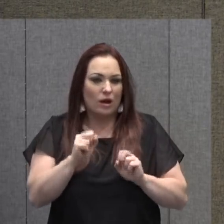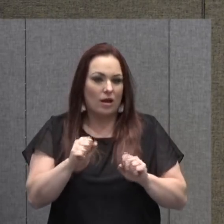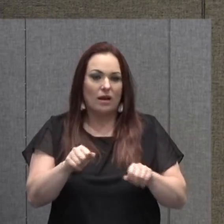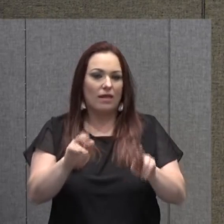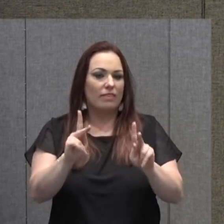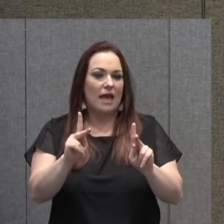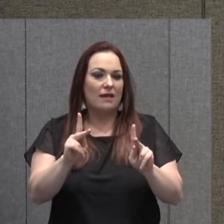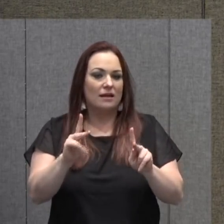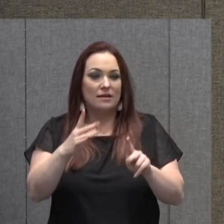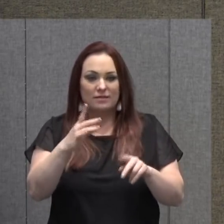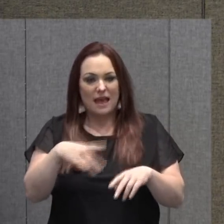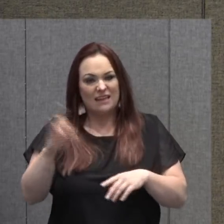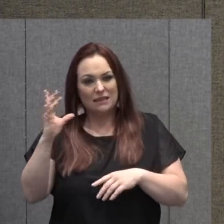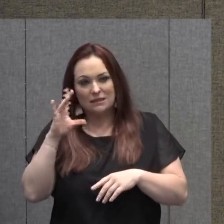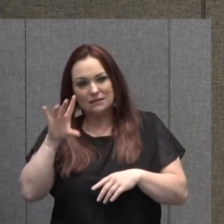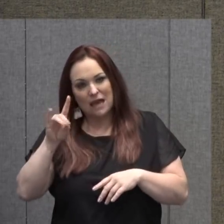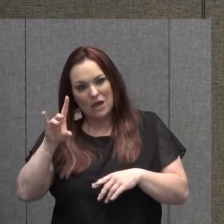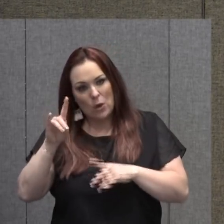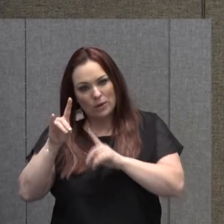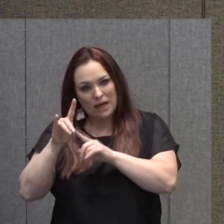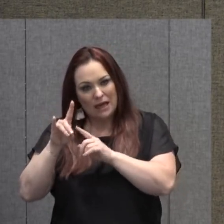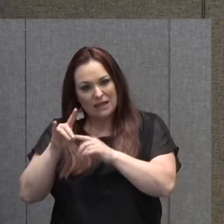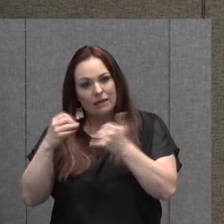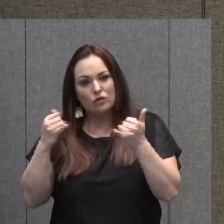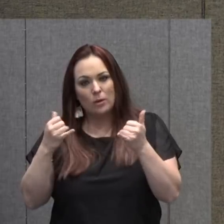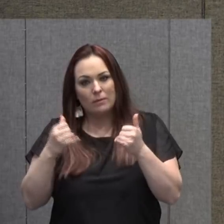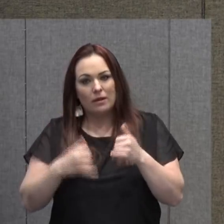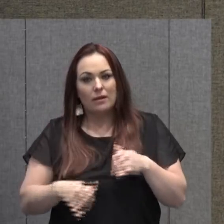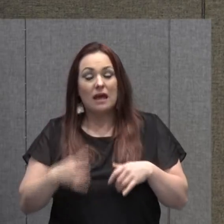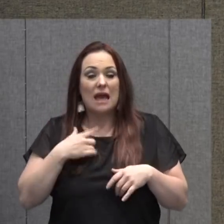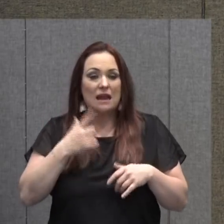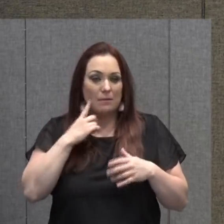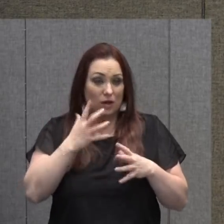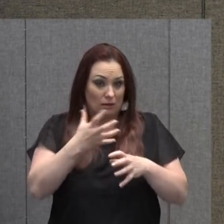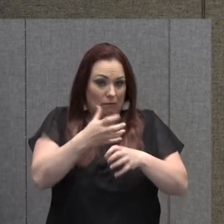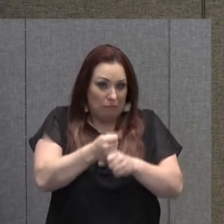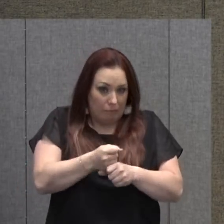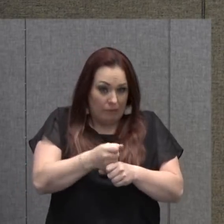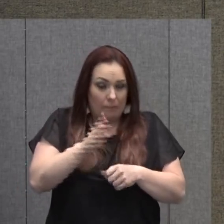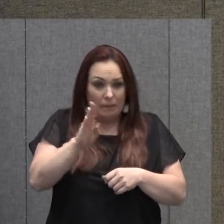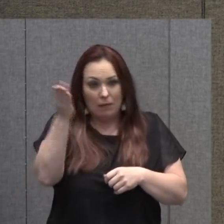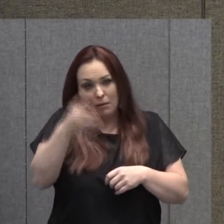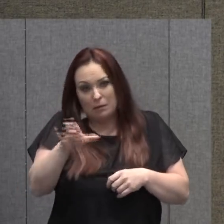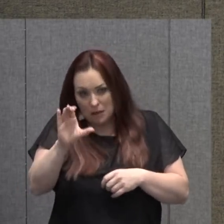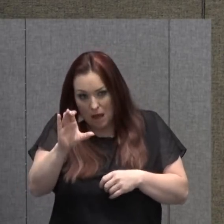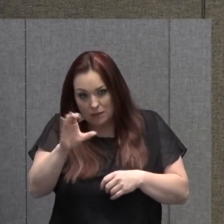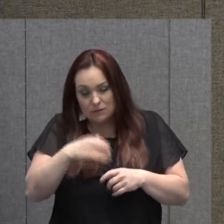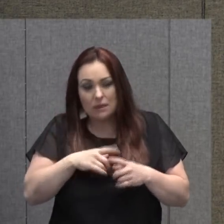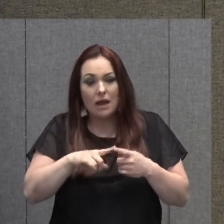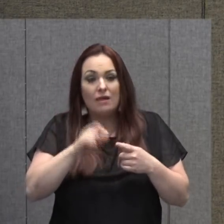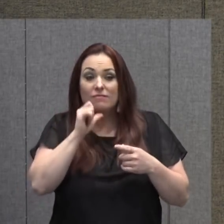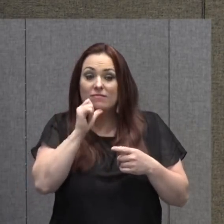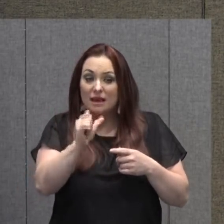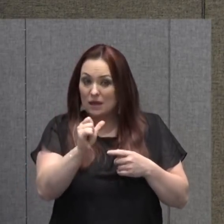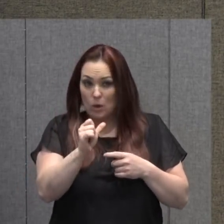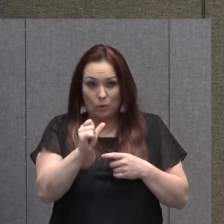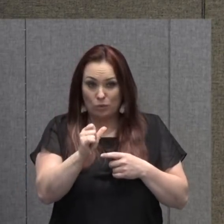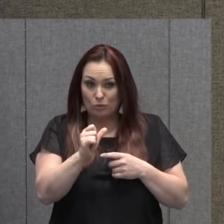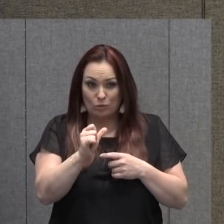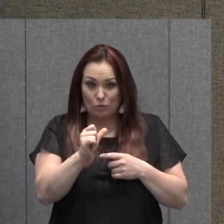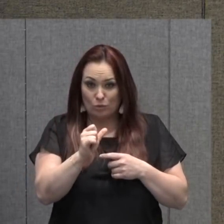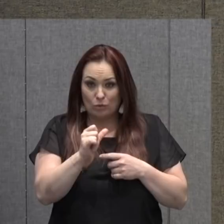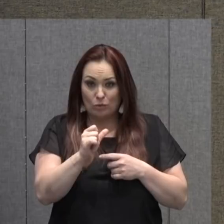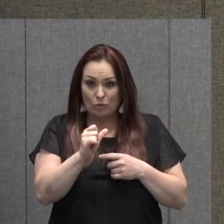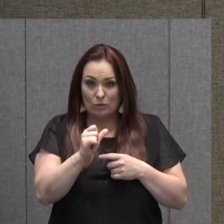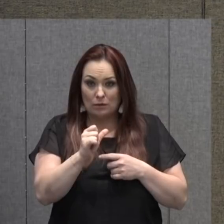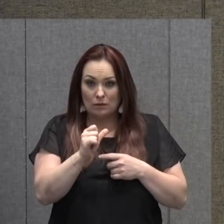And I'm gonna do shorthand right here. This B/C is because they don't, I